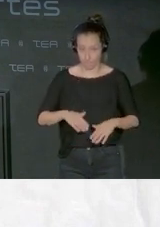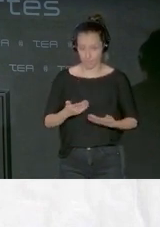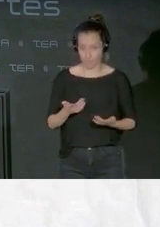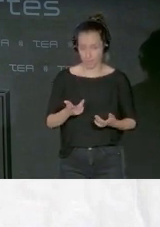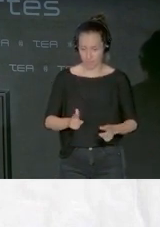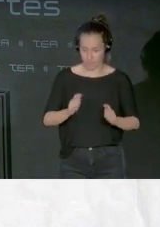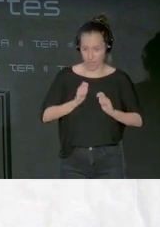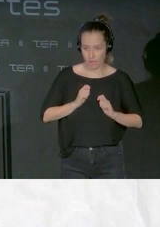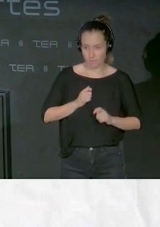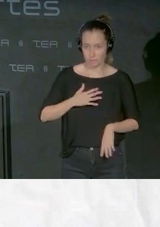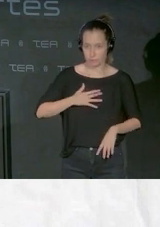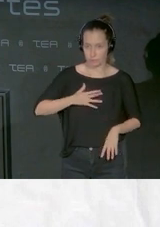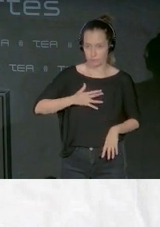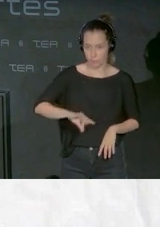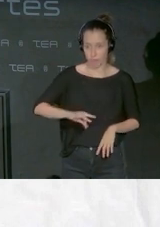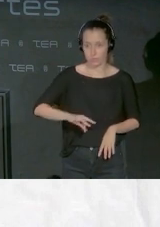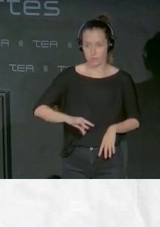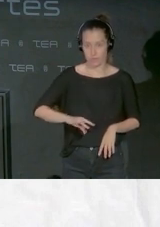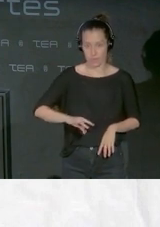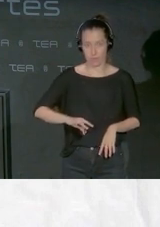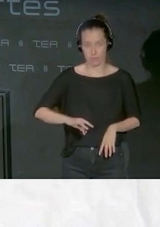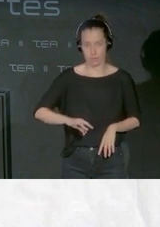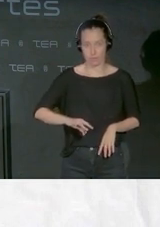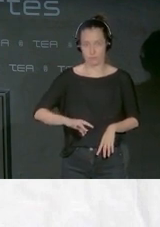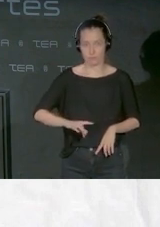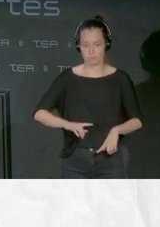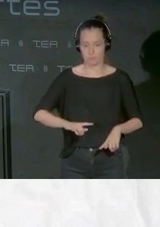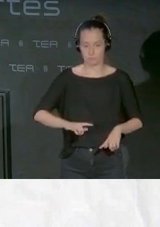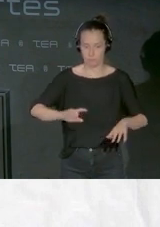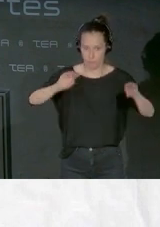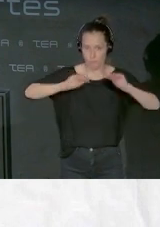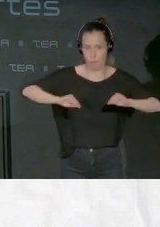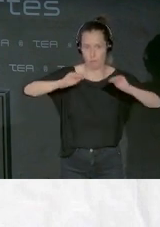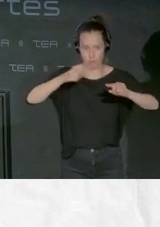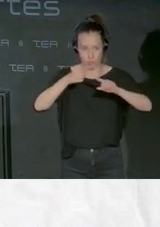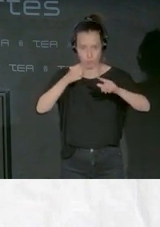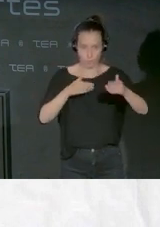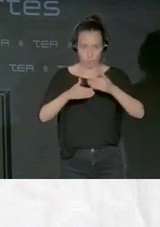isn't necessarily engaged in that, really. So again, it's just about making sure that the sector